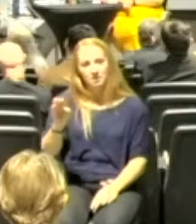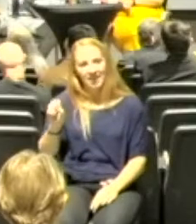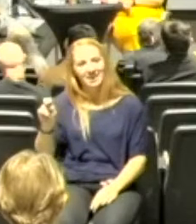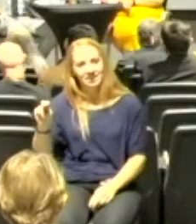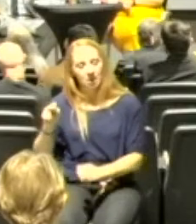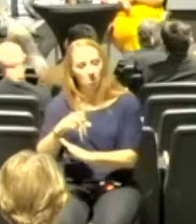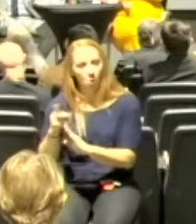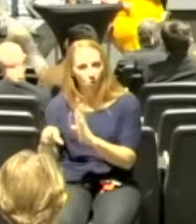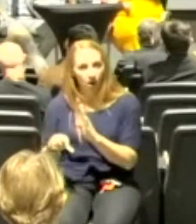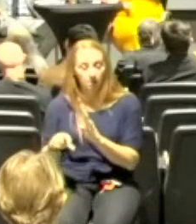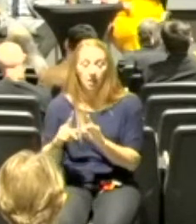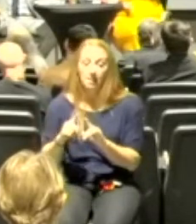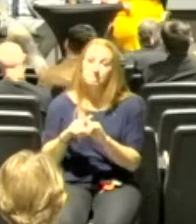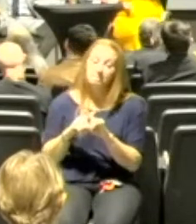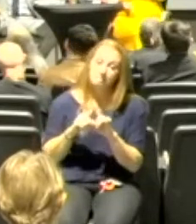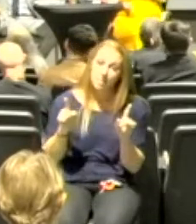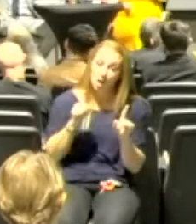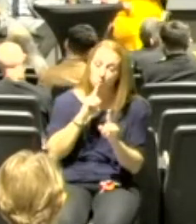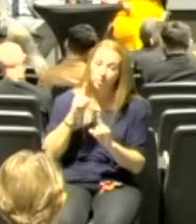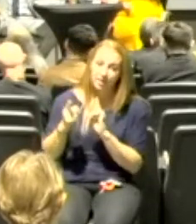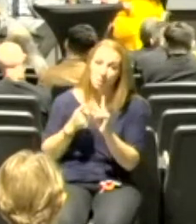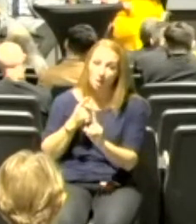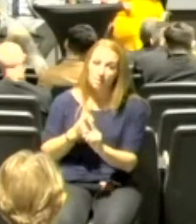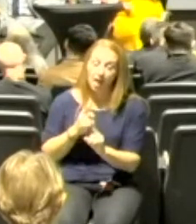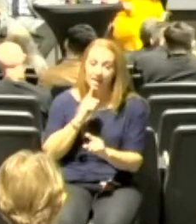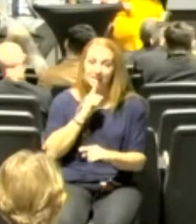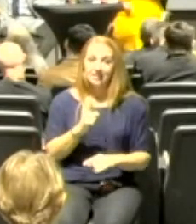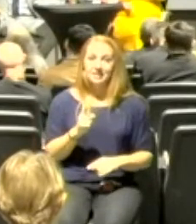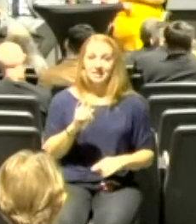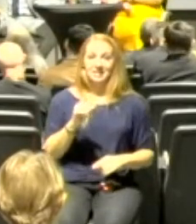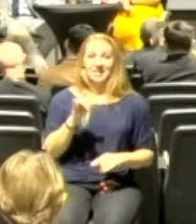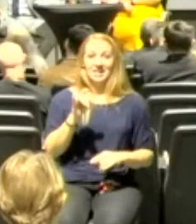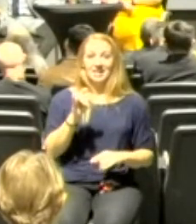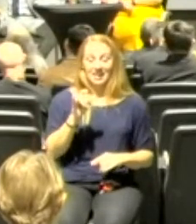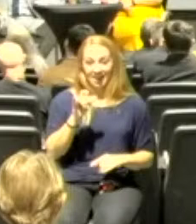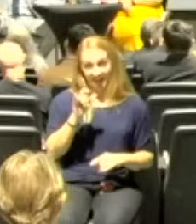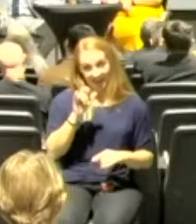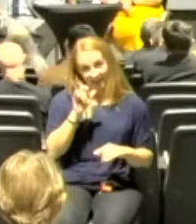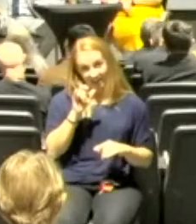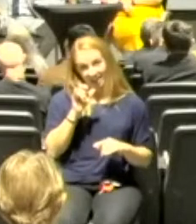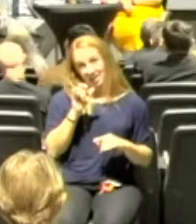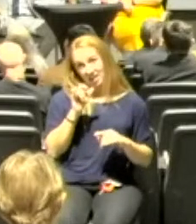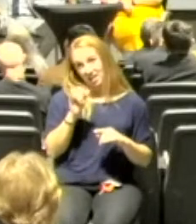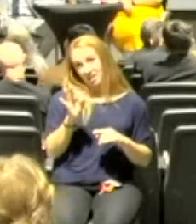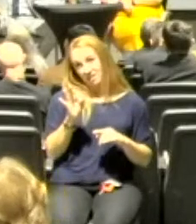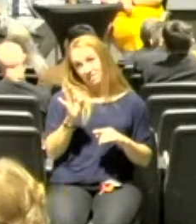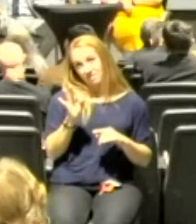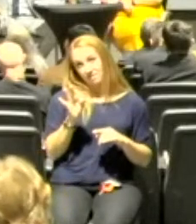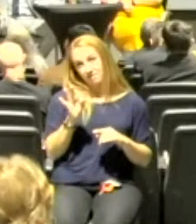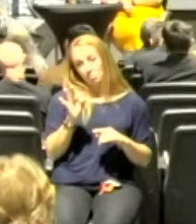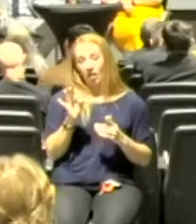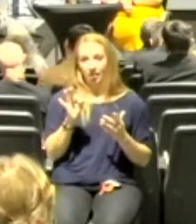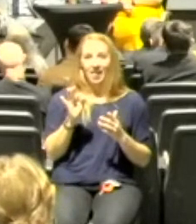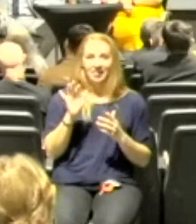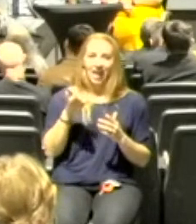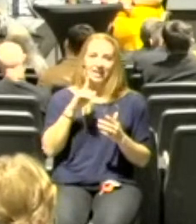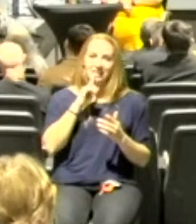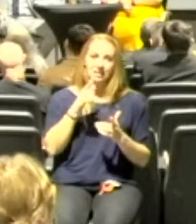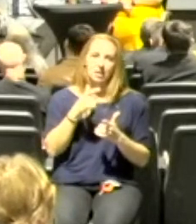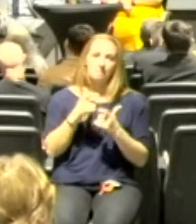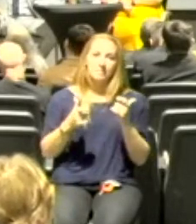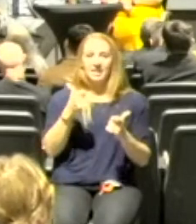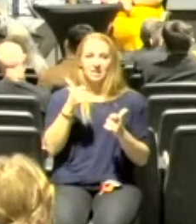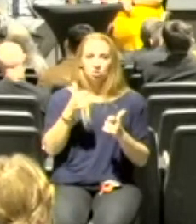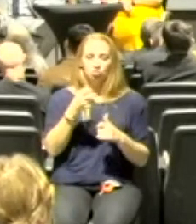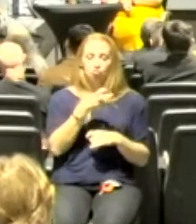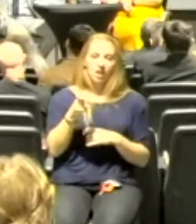but if that weren't the case, the bottom line is, if we were even flat with that particular program, this would be our biggest transfer year